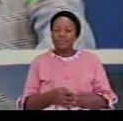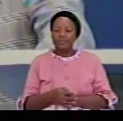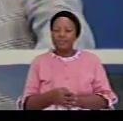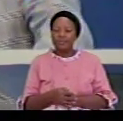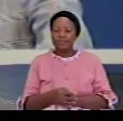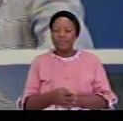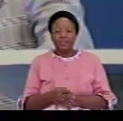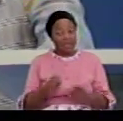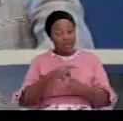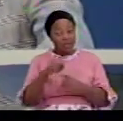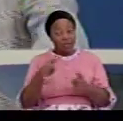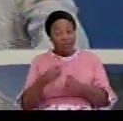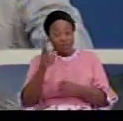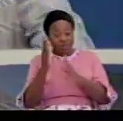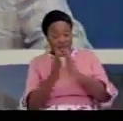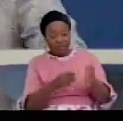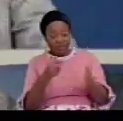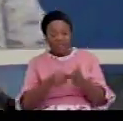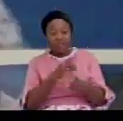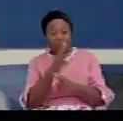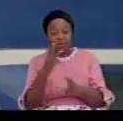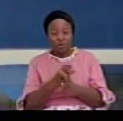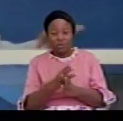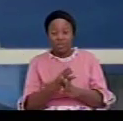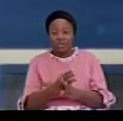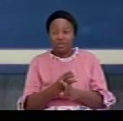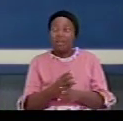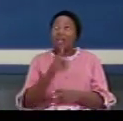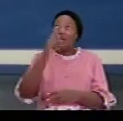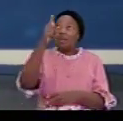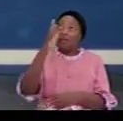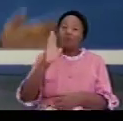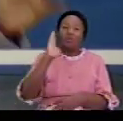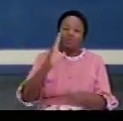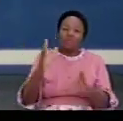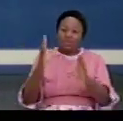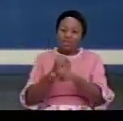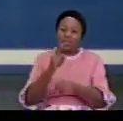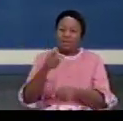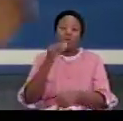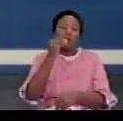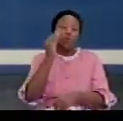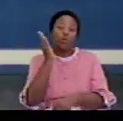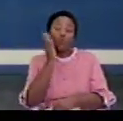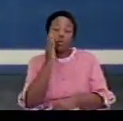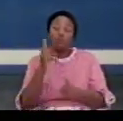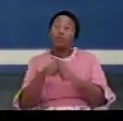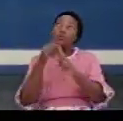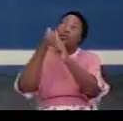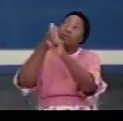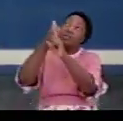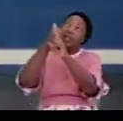when you leave this world, God will take you home to Himself.